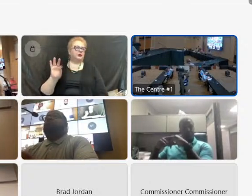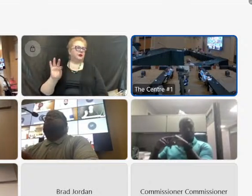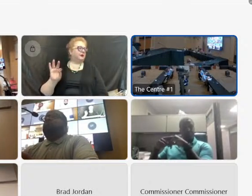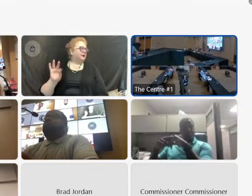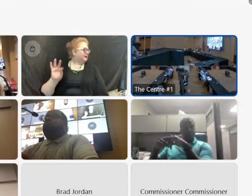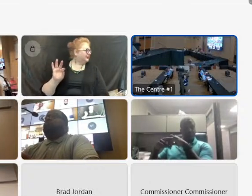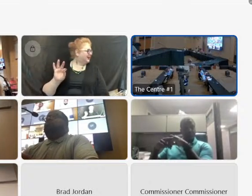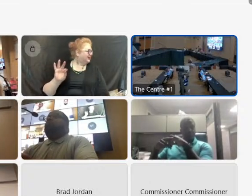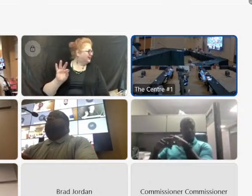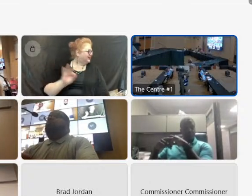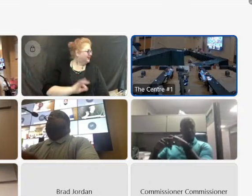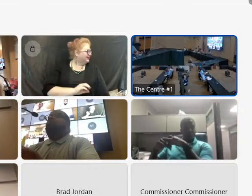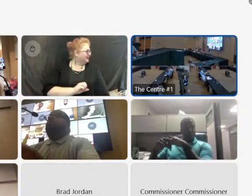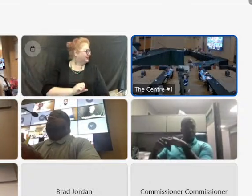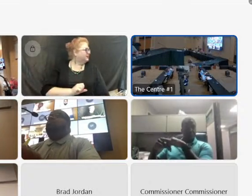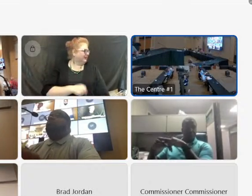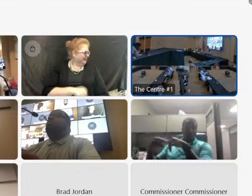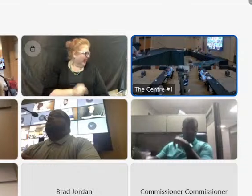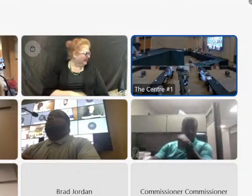agenda?